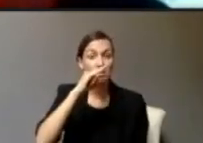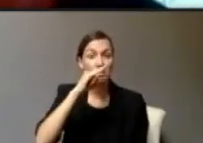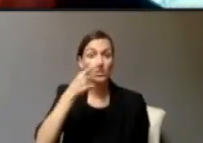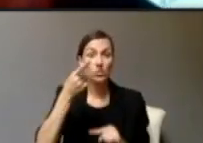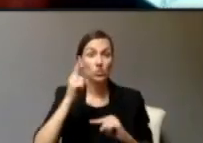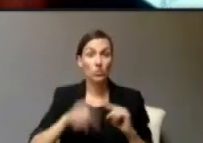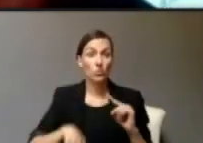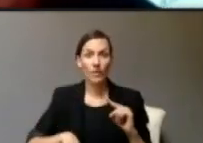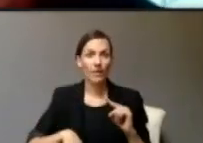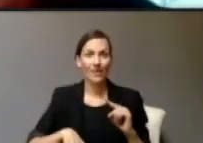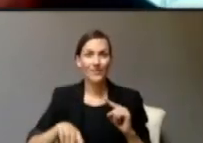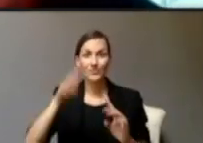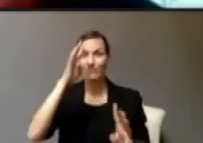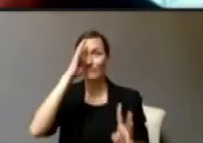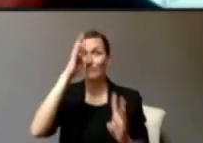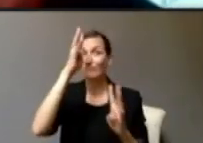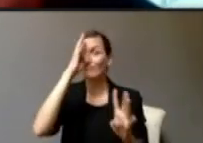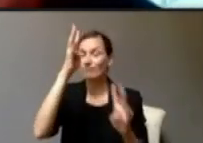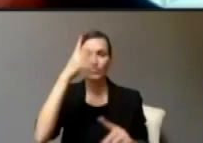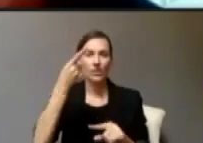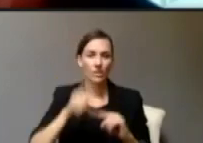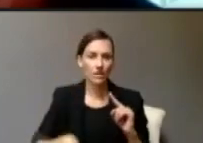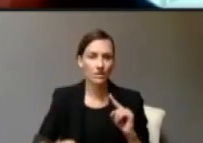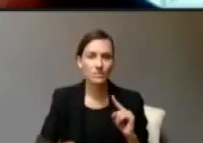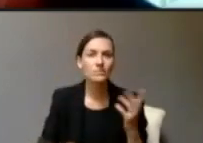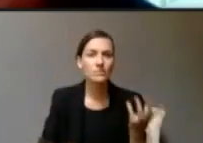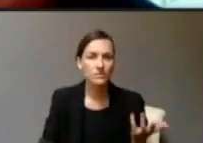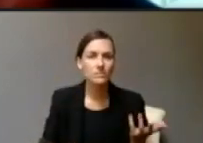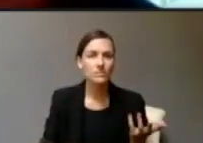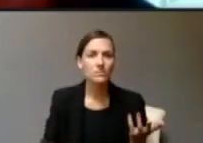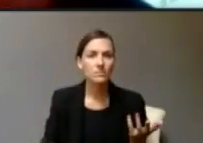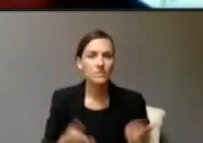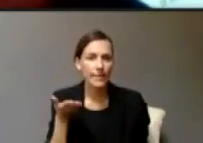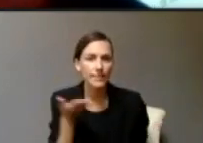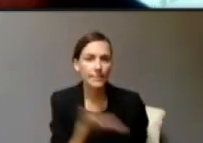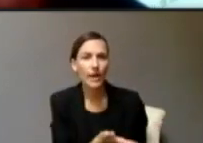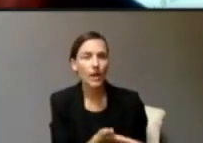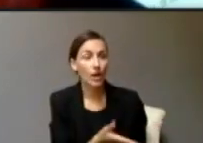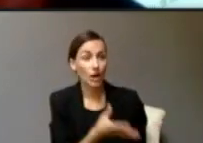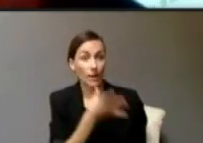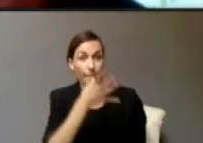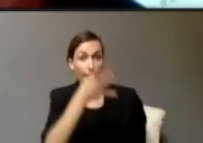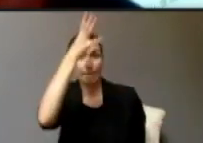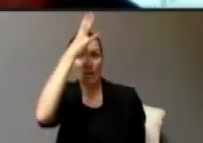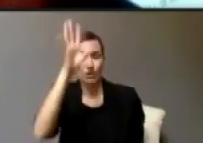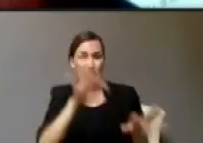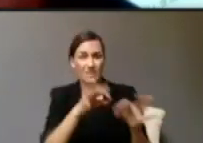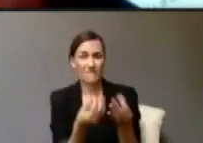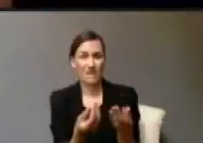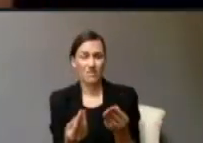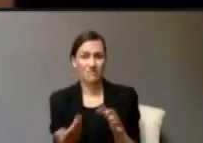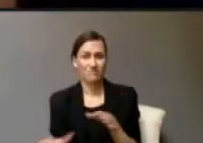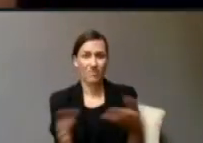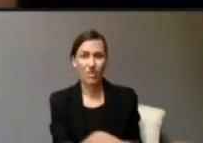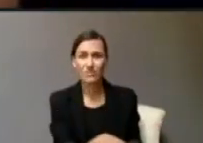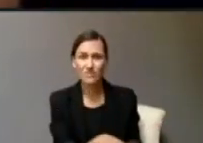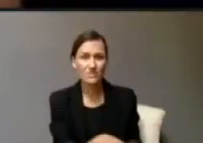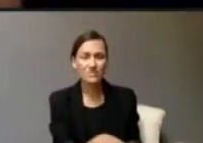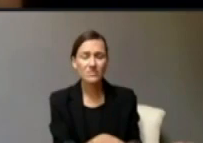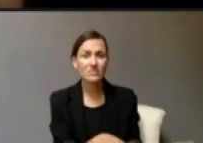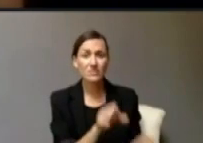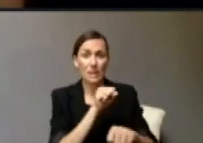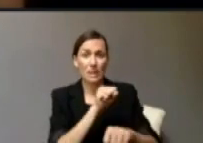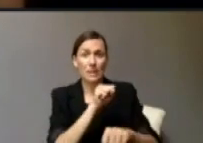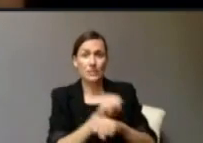make this up now. You have, loss of parents, loss of family, loss of income that is going